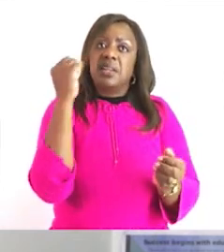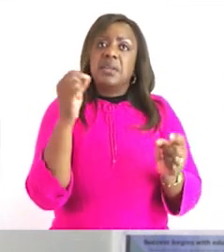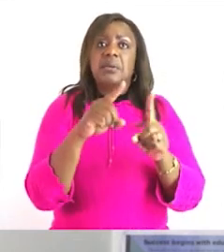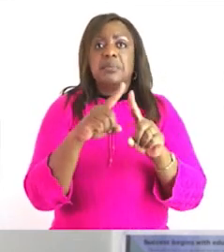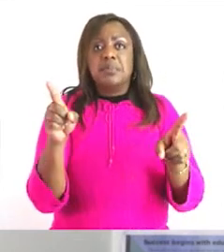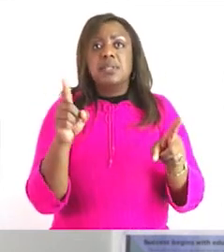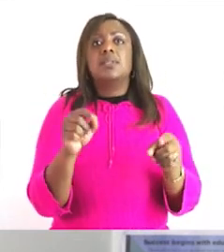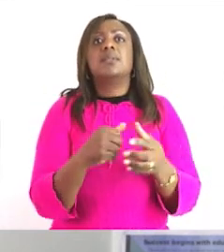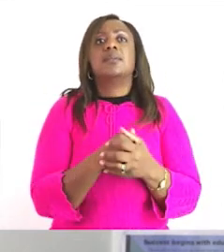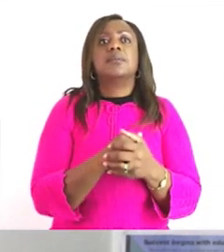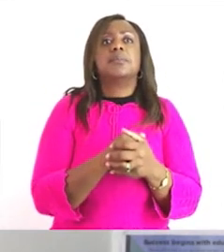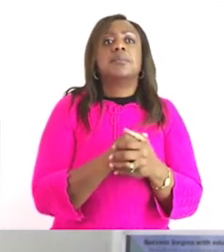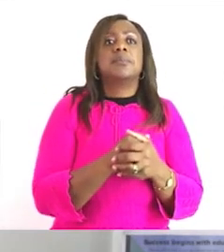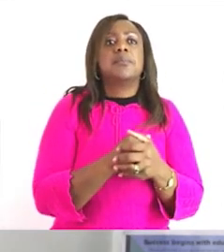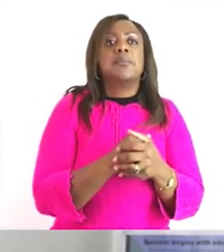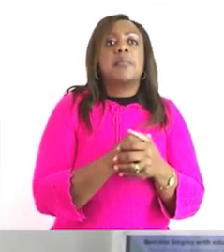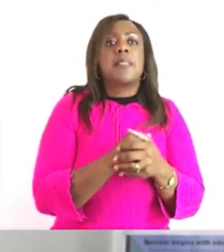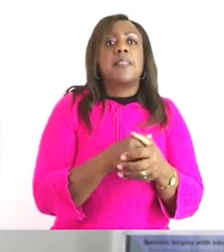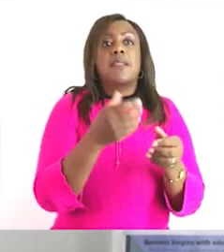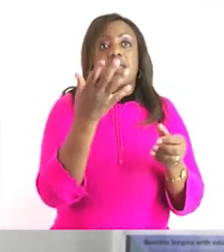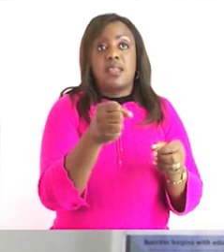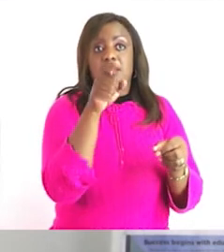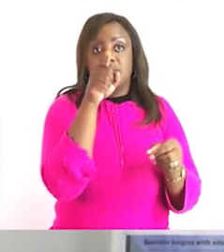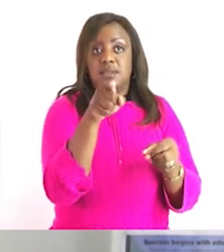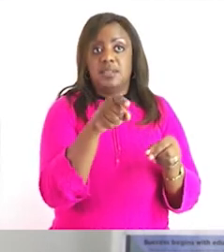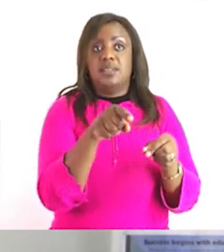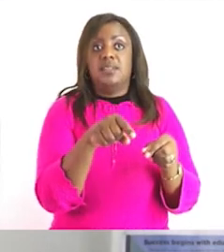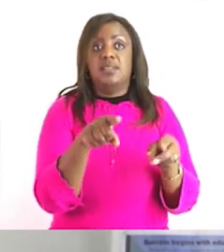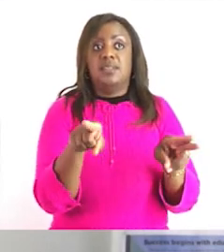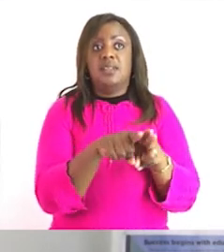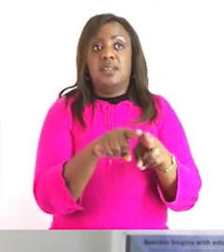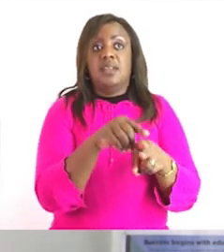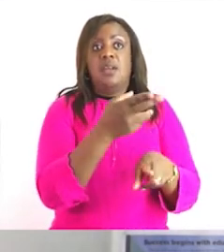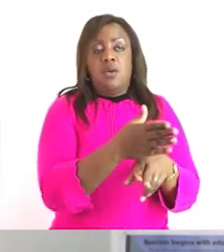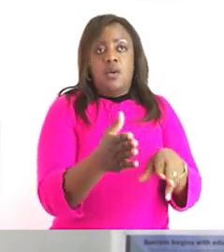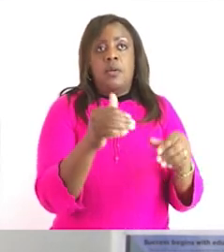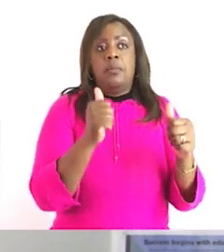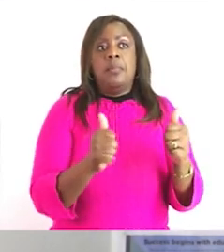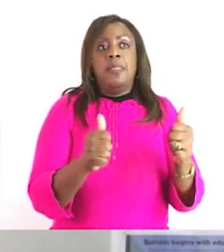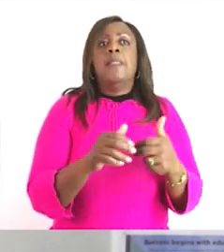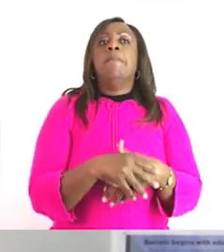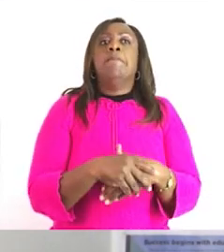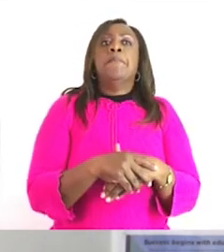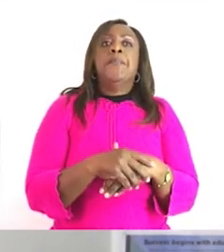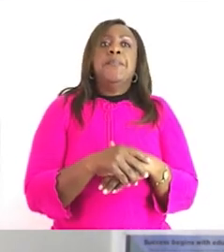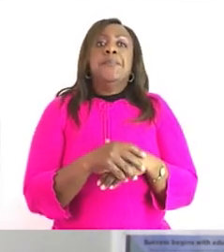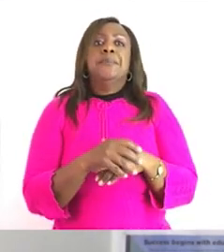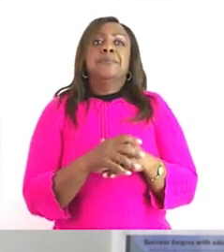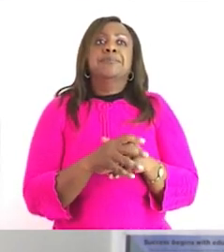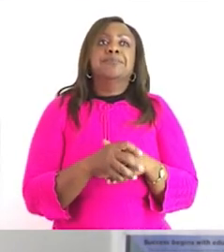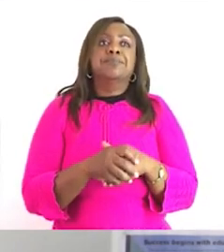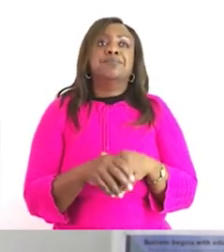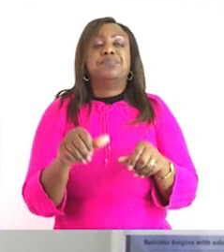digital thermometer. We have these ones which you can use to measure the substance, temperature of a substance.